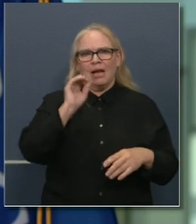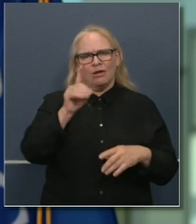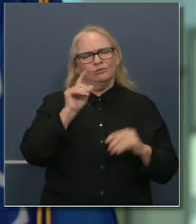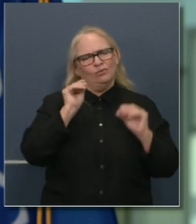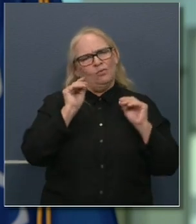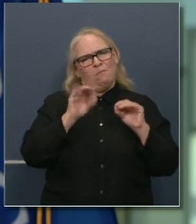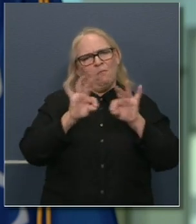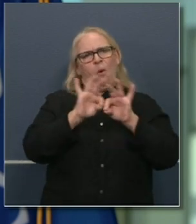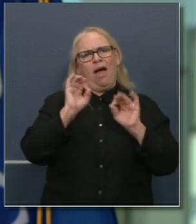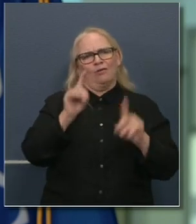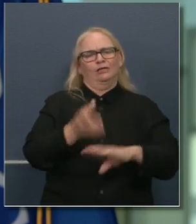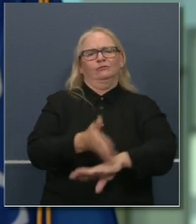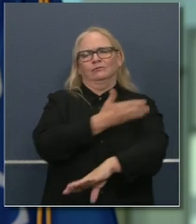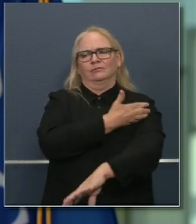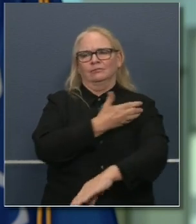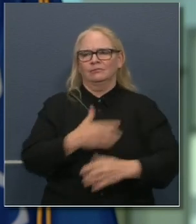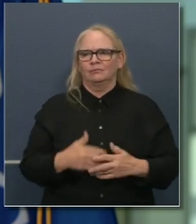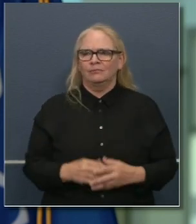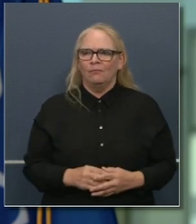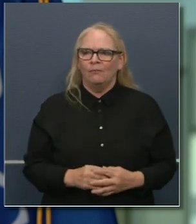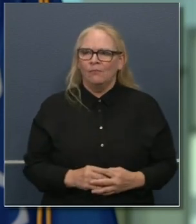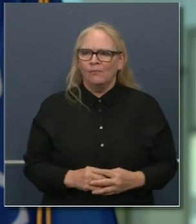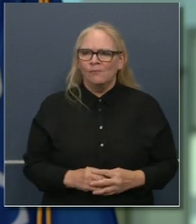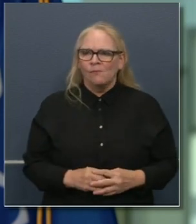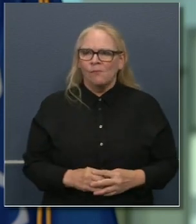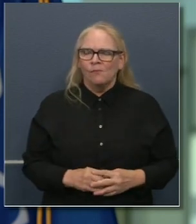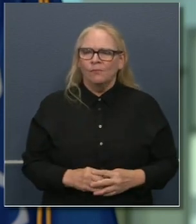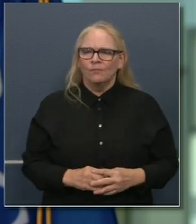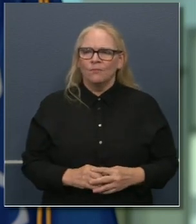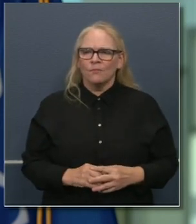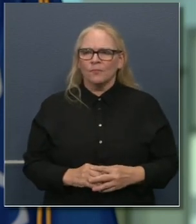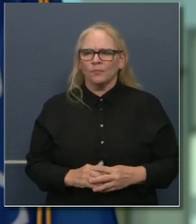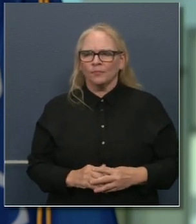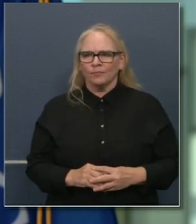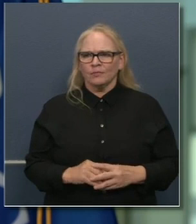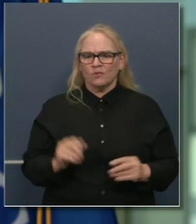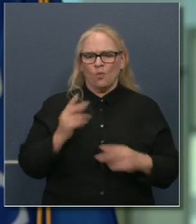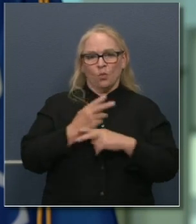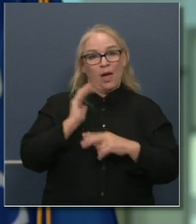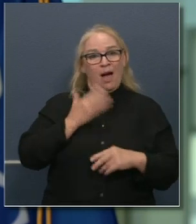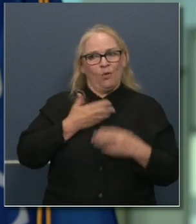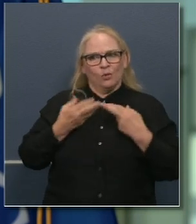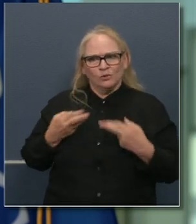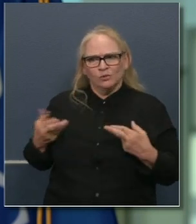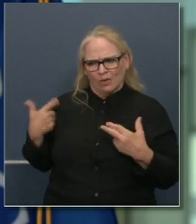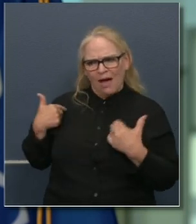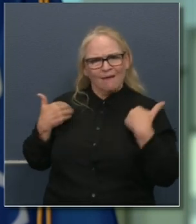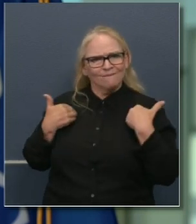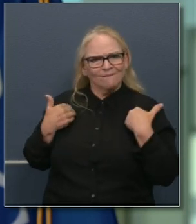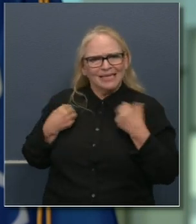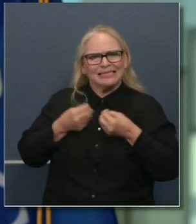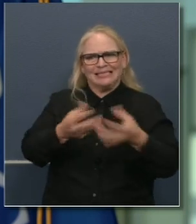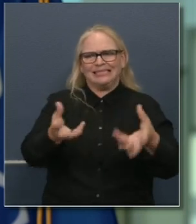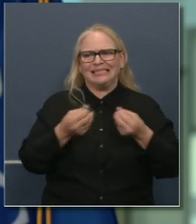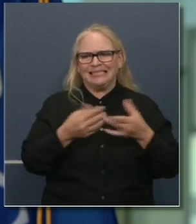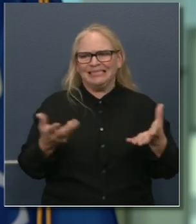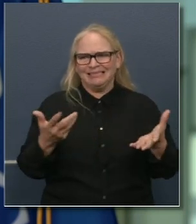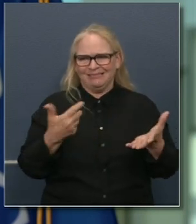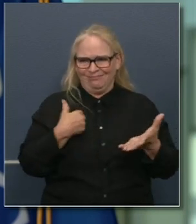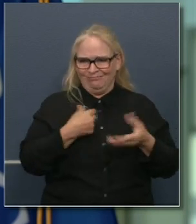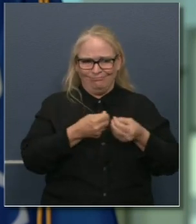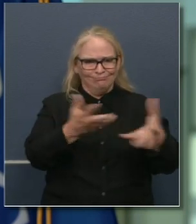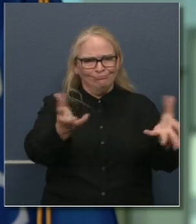to use the resources that we made available weeks and weeks ago in the